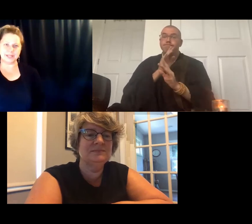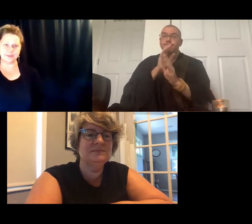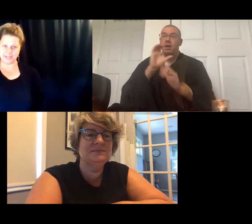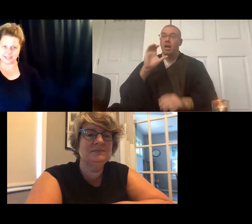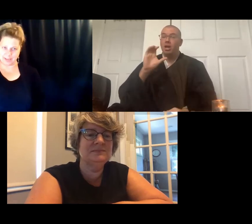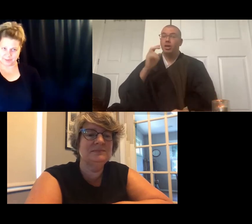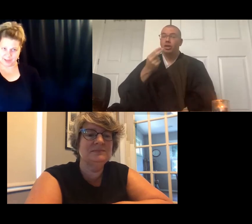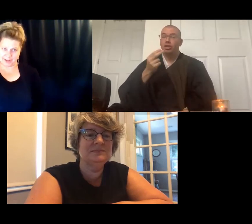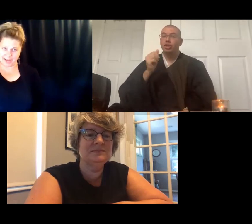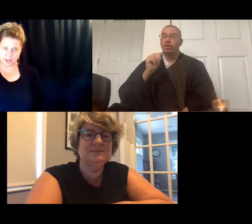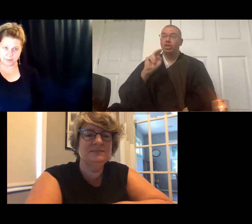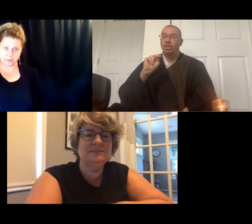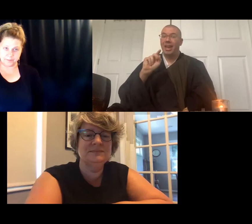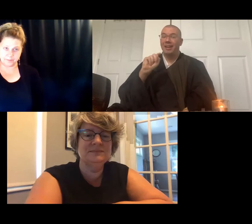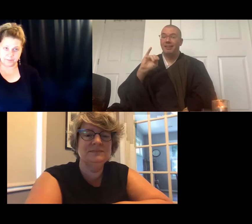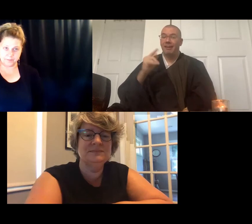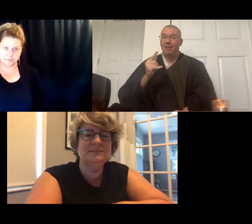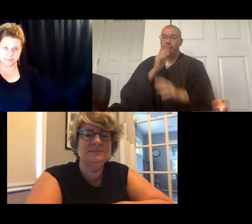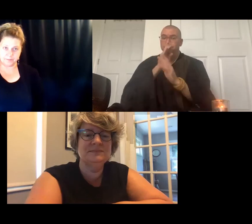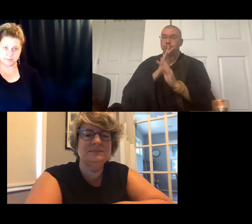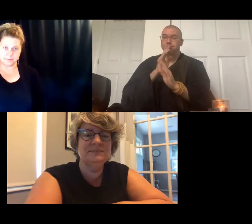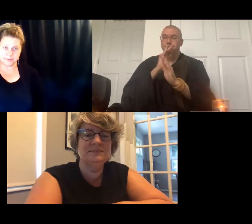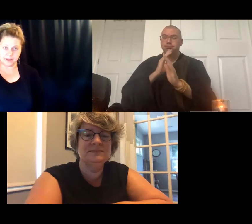Let me give you an example that may help.